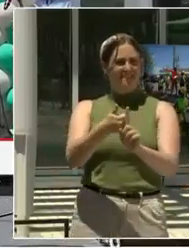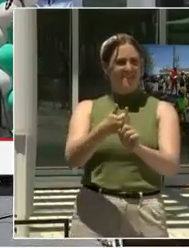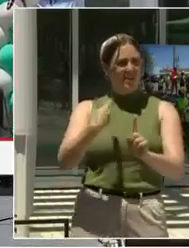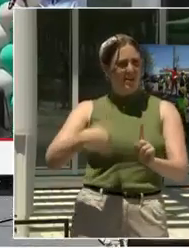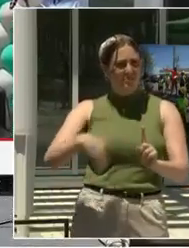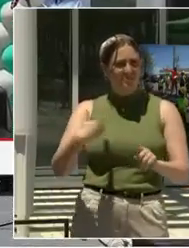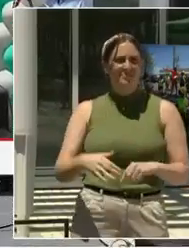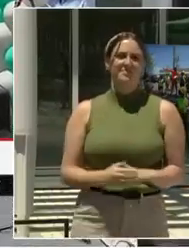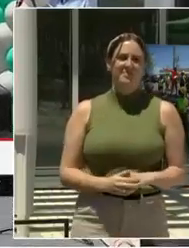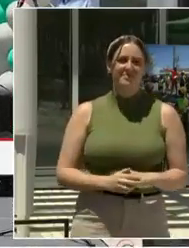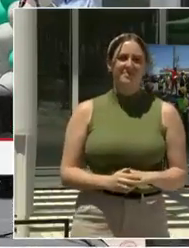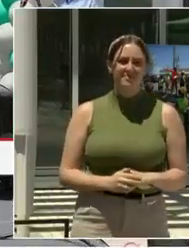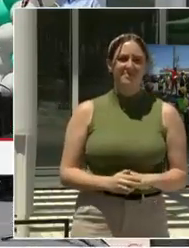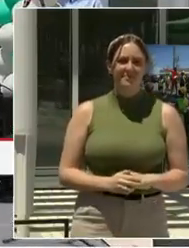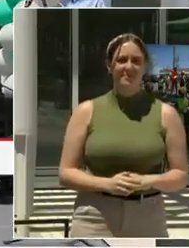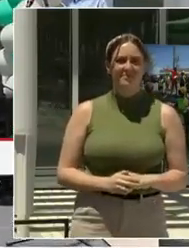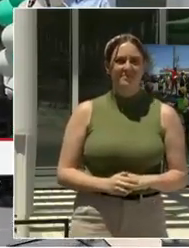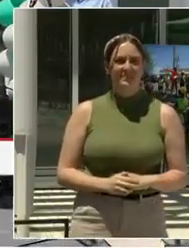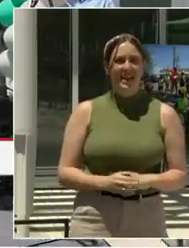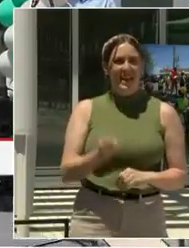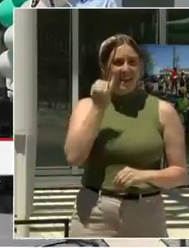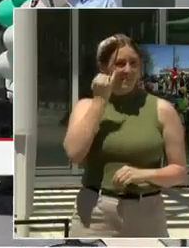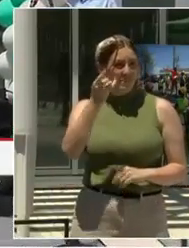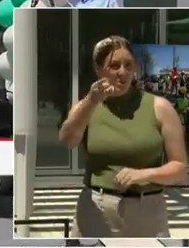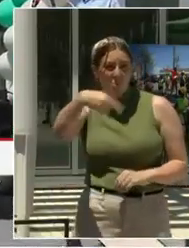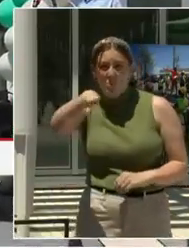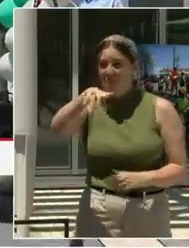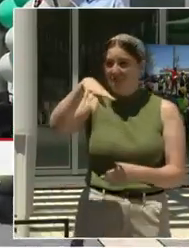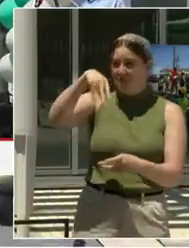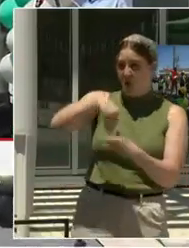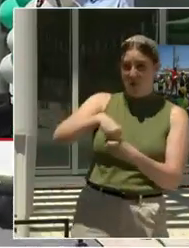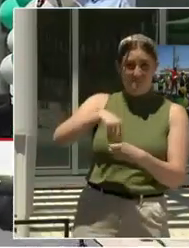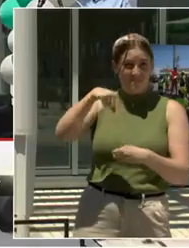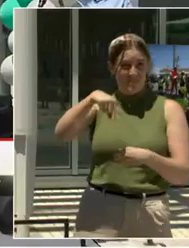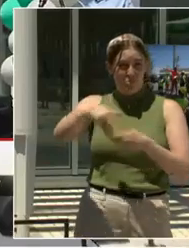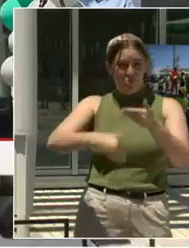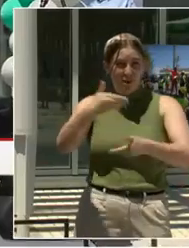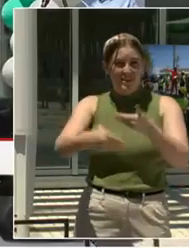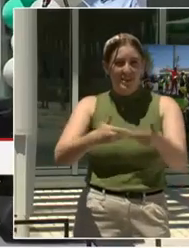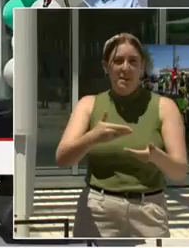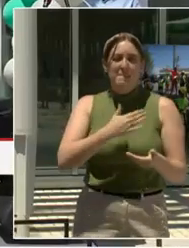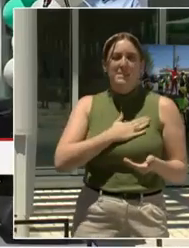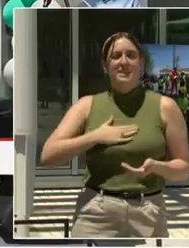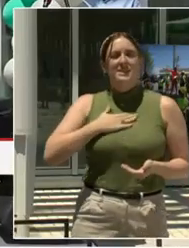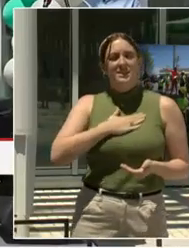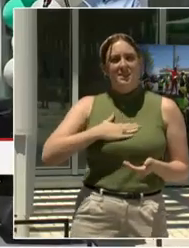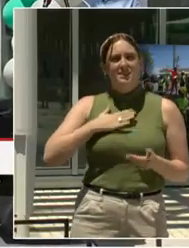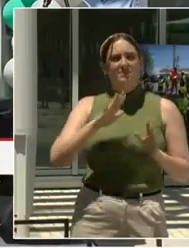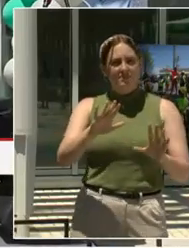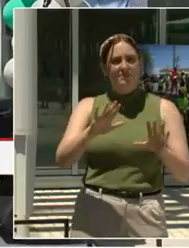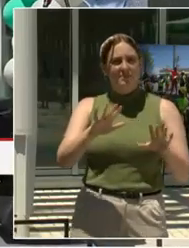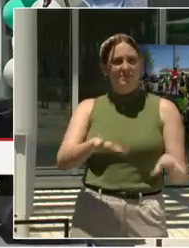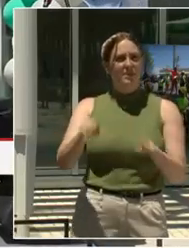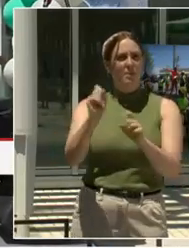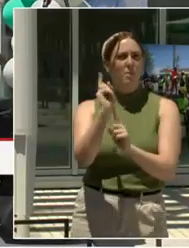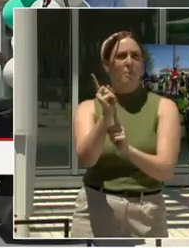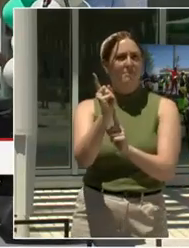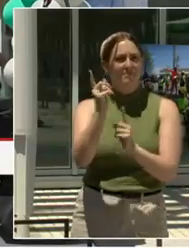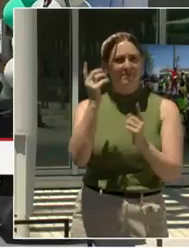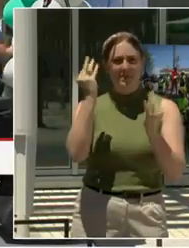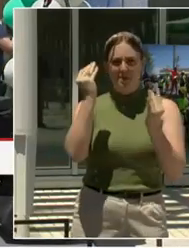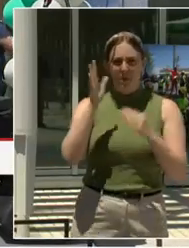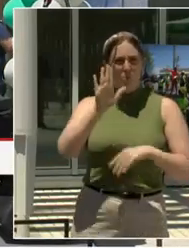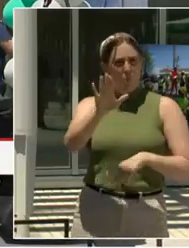If you were part of bringing what we see here to life, please take a moment to think about the impact that